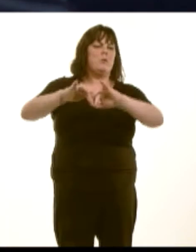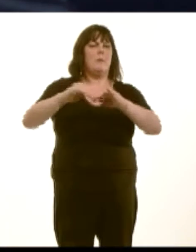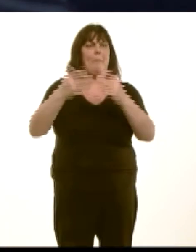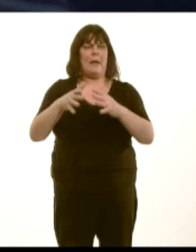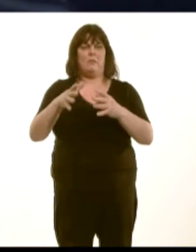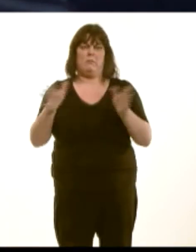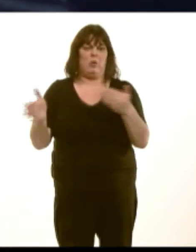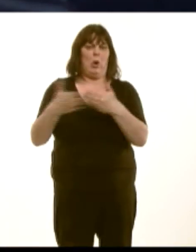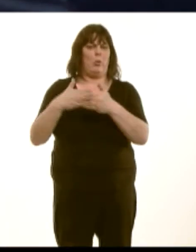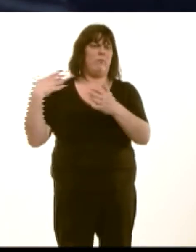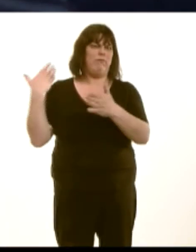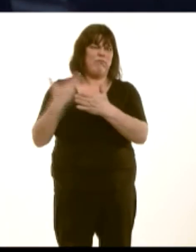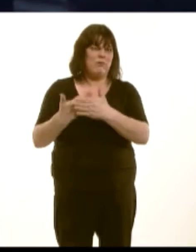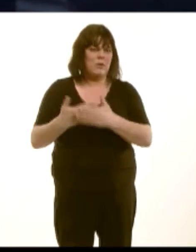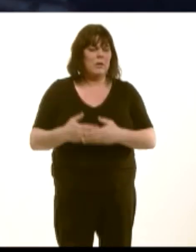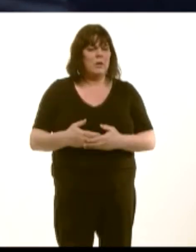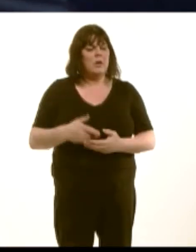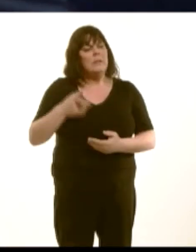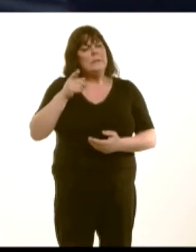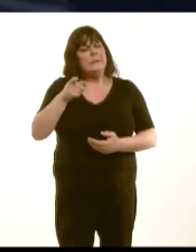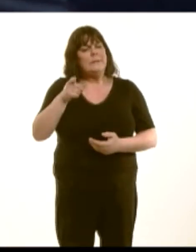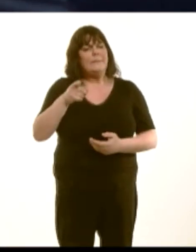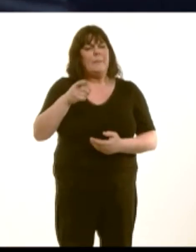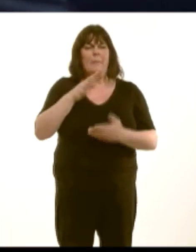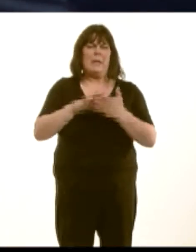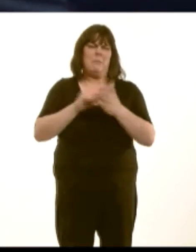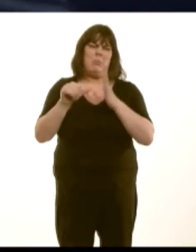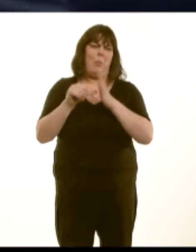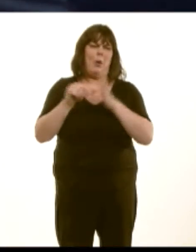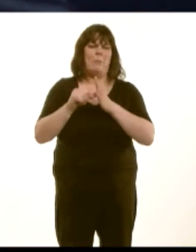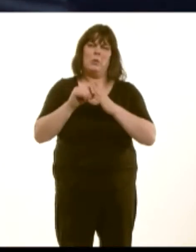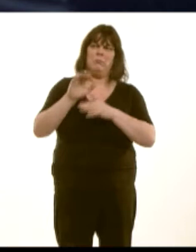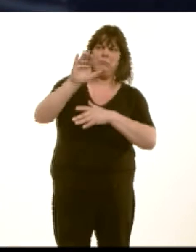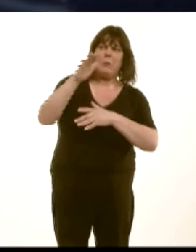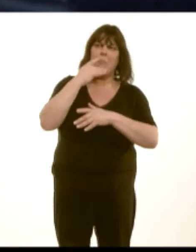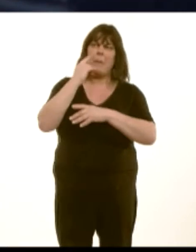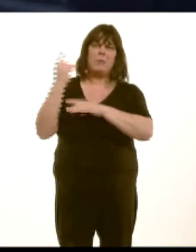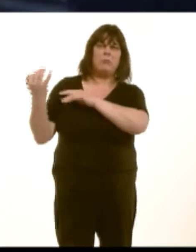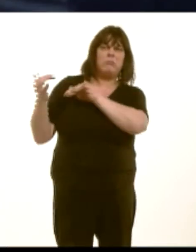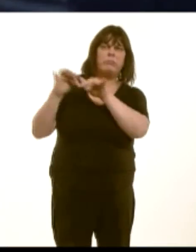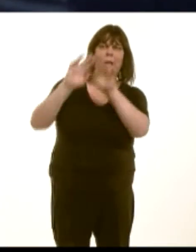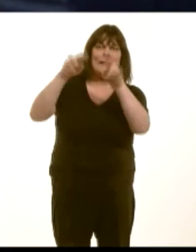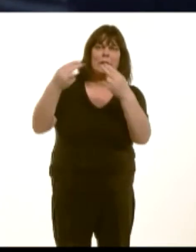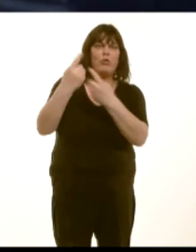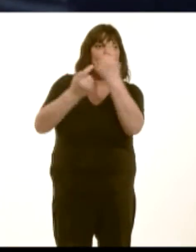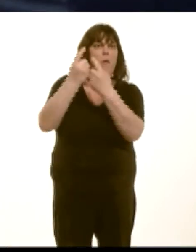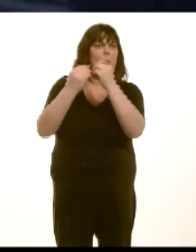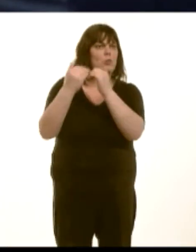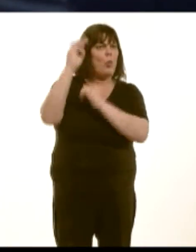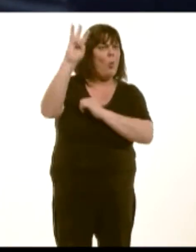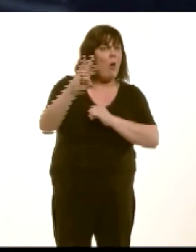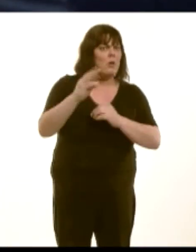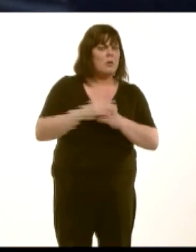there has been a problem in attracting international matches to North Wales. As you consider your response, maybe you could